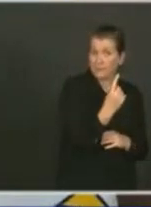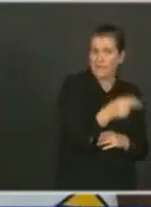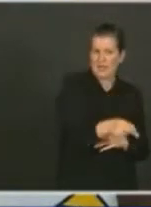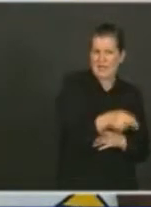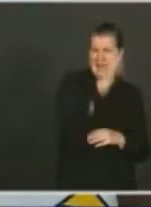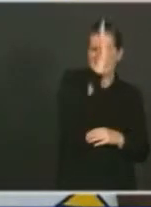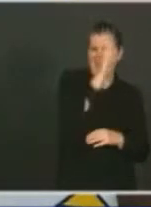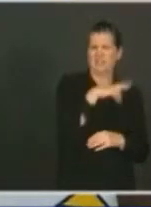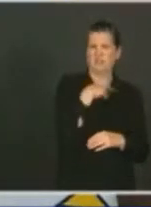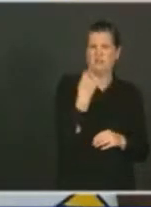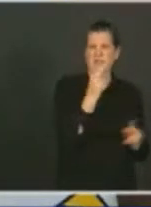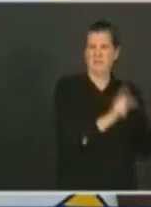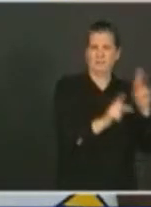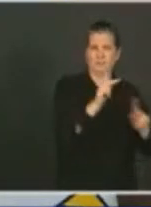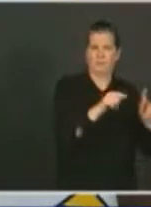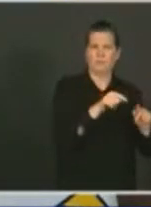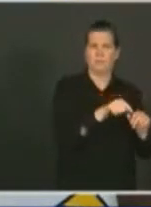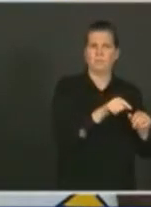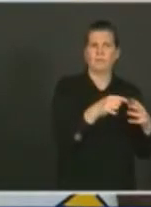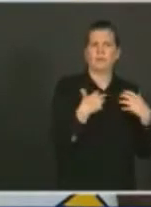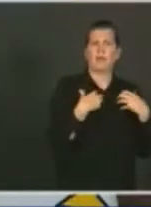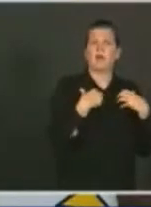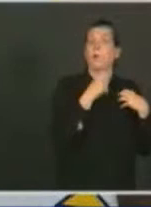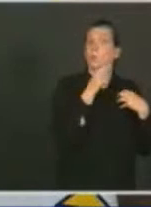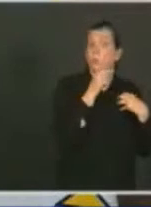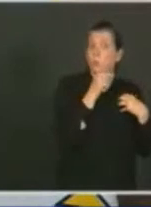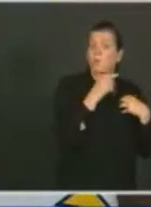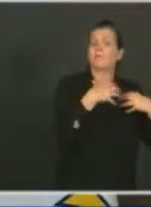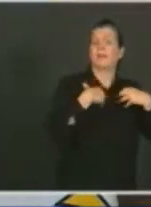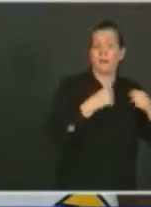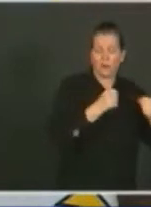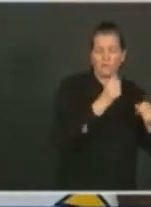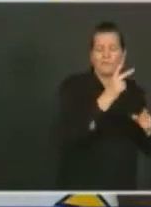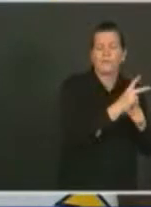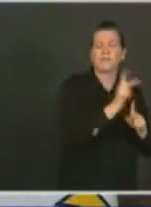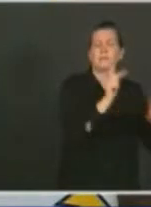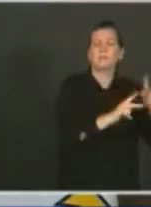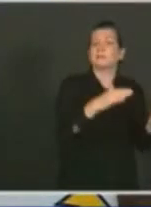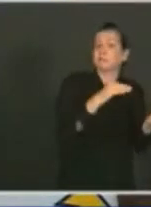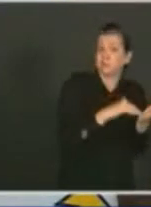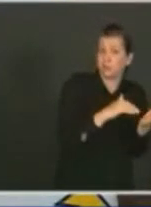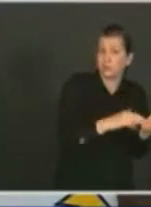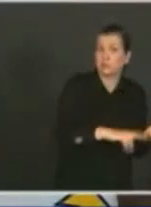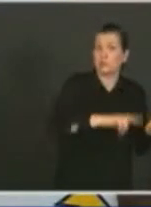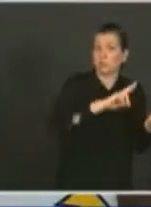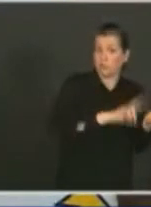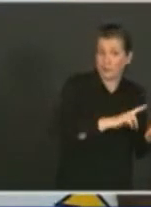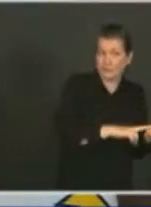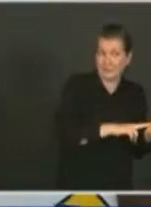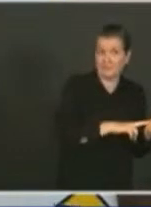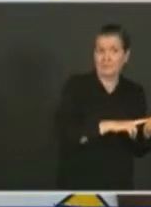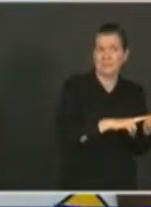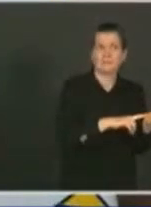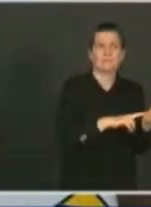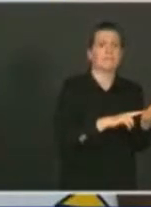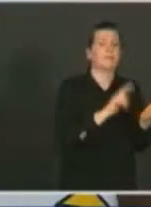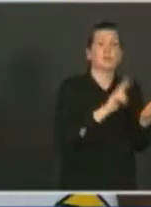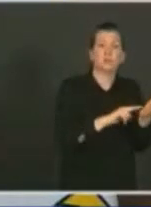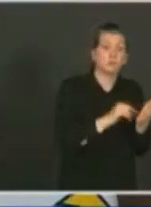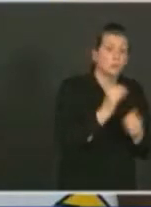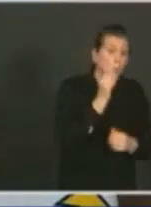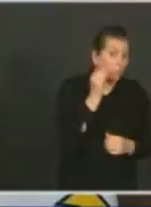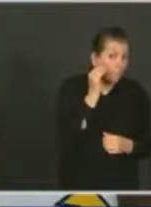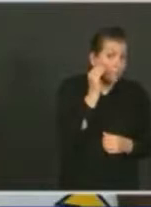healthcare workers, people with 2 or more underlying health conditions, people in nursing homes, people who are very